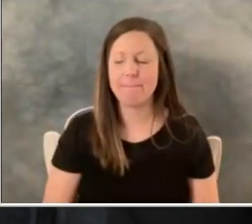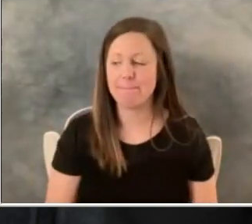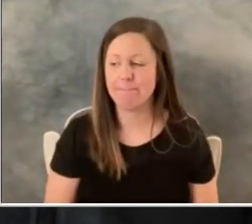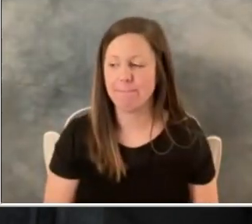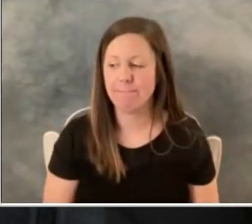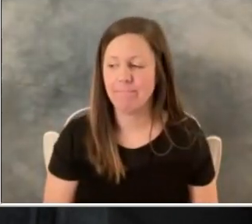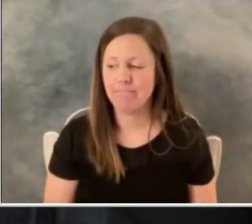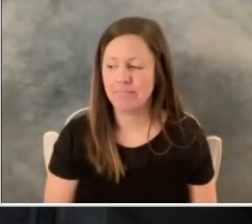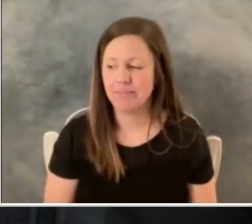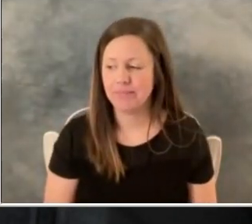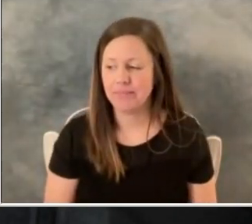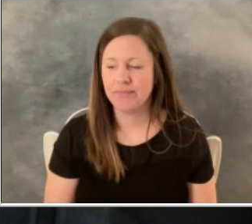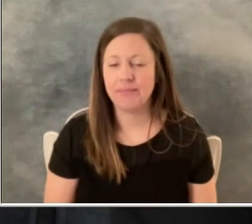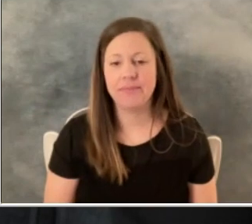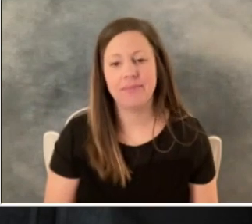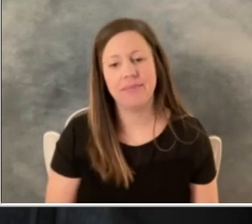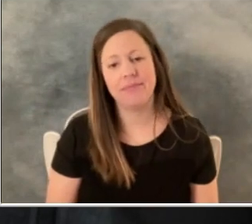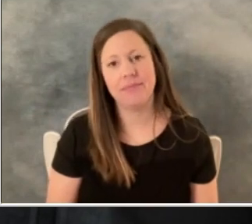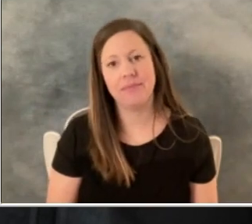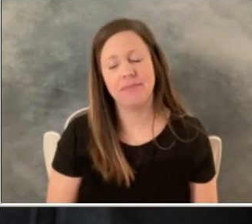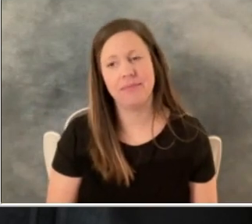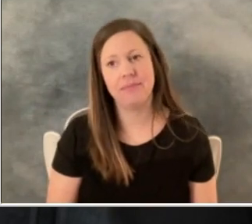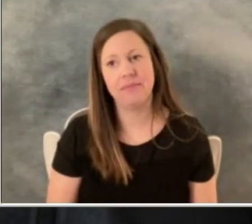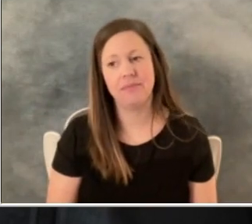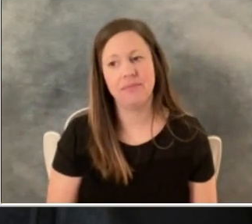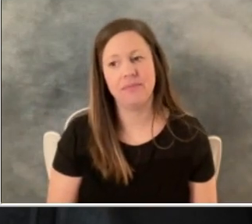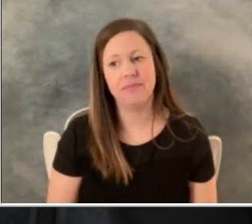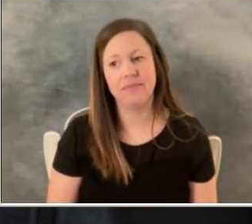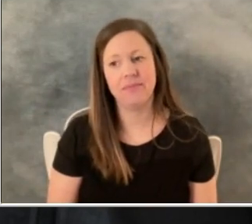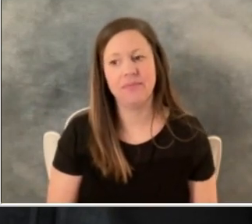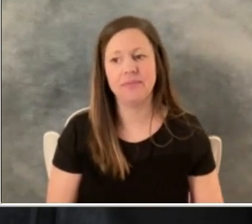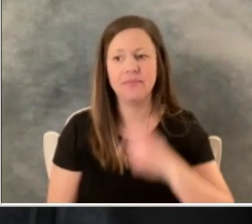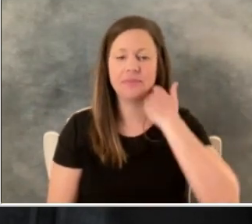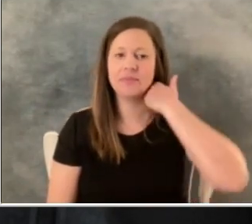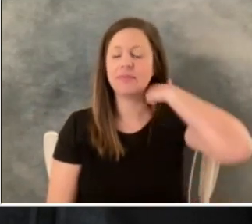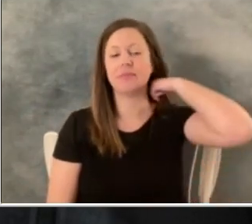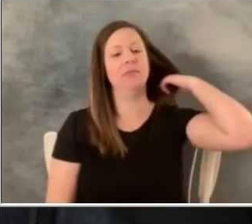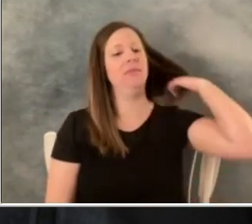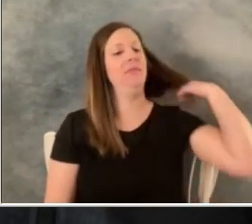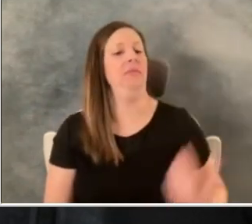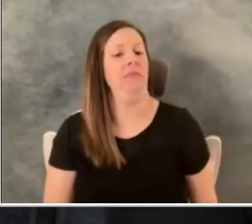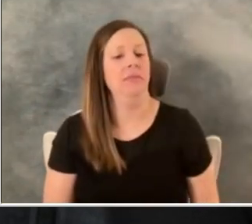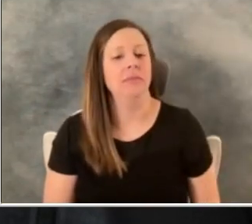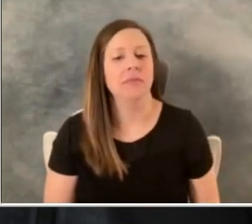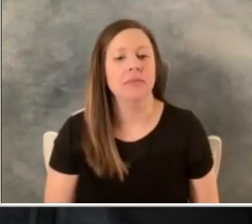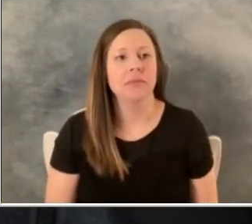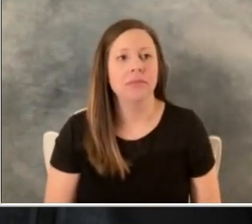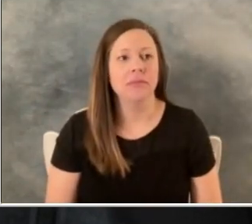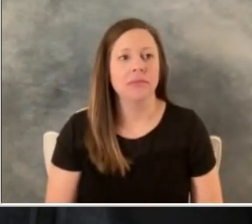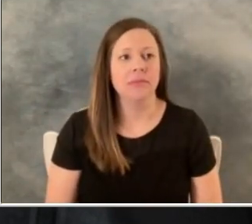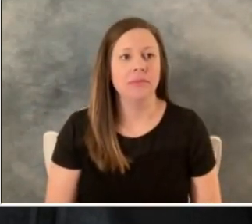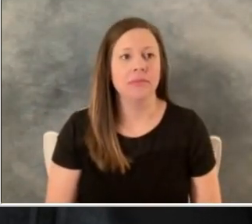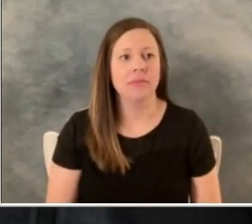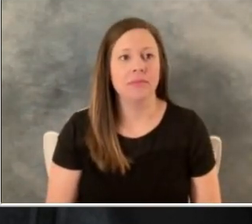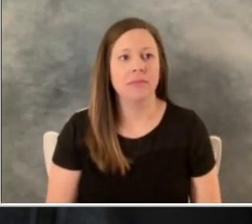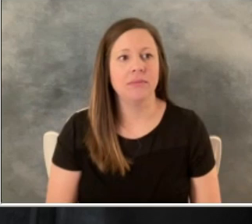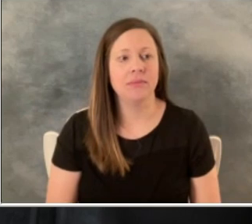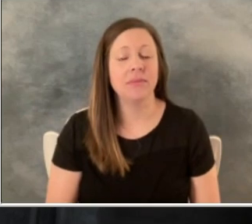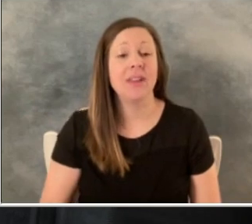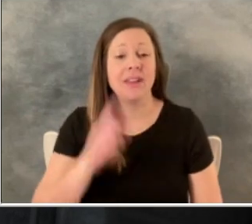Yeah, I would like to say, for those that they are just, they find out about the